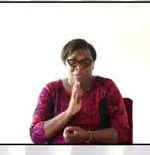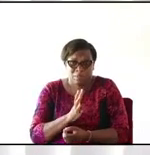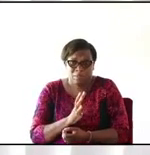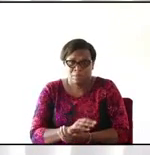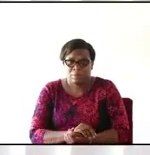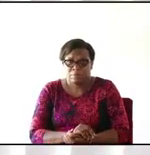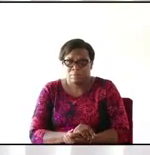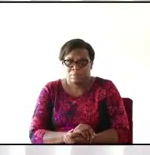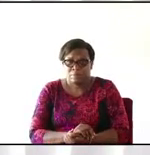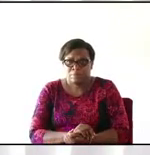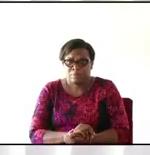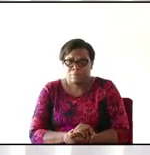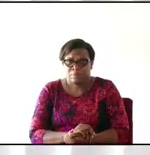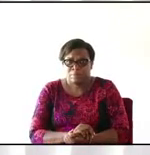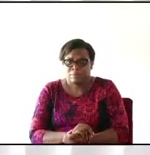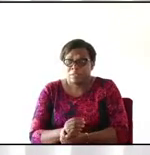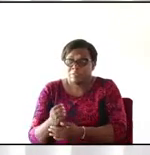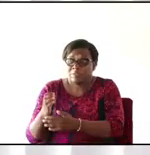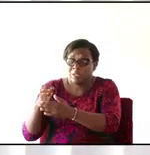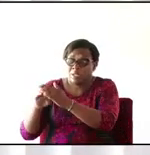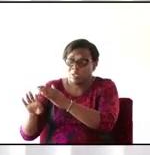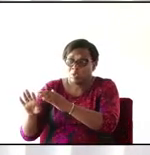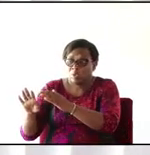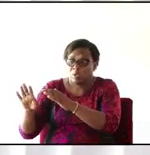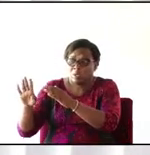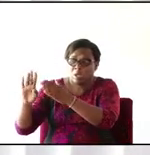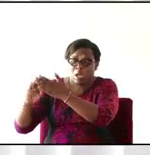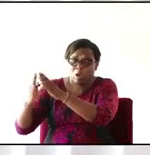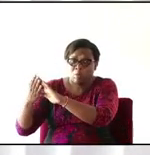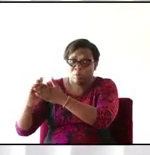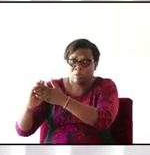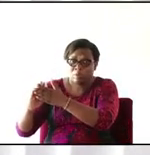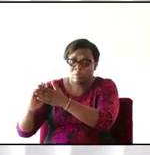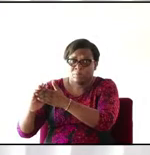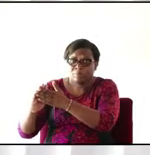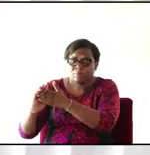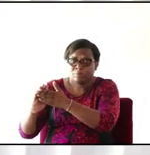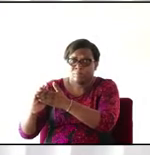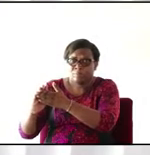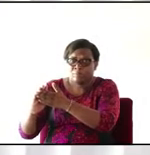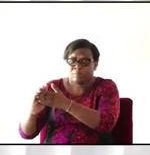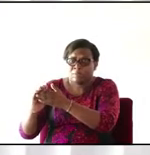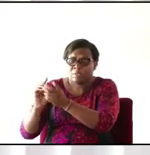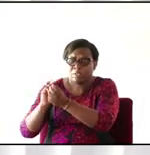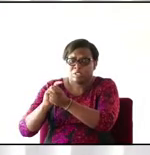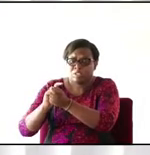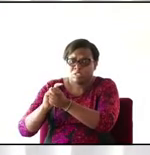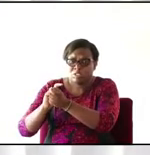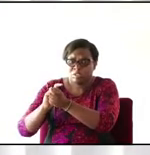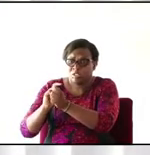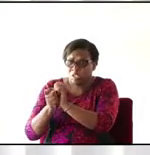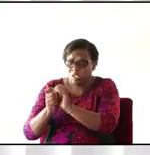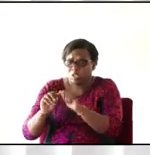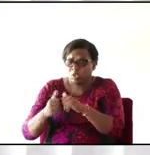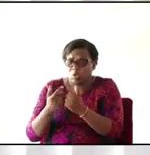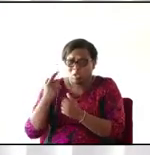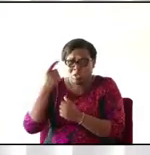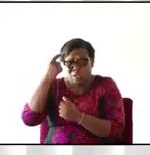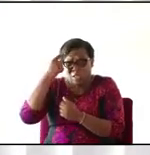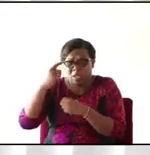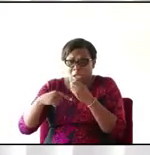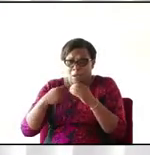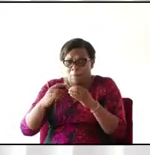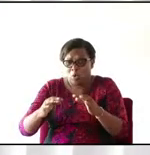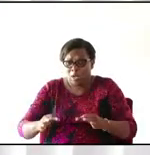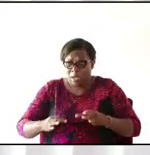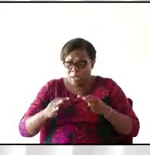They would have to go into a space that might disturb their philosophy of life and living. But